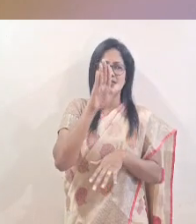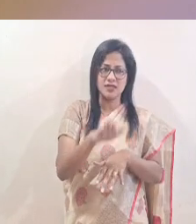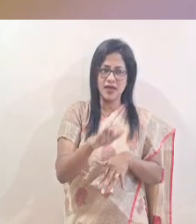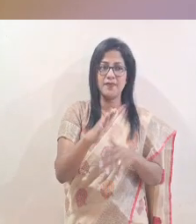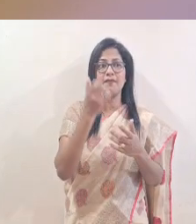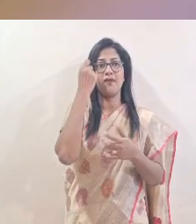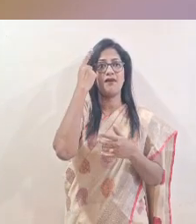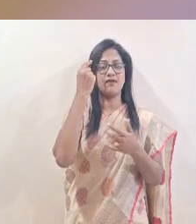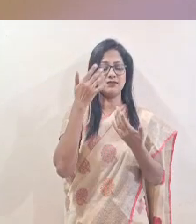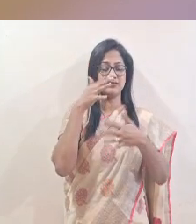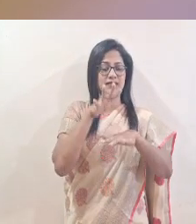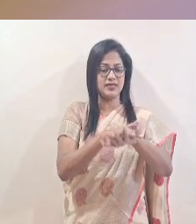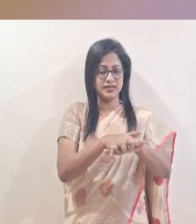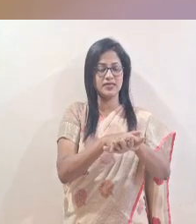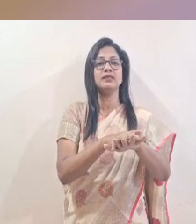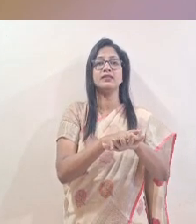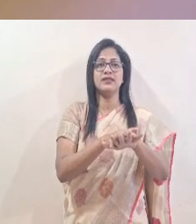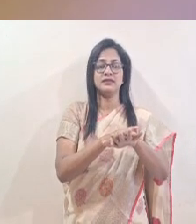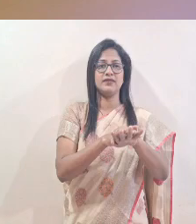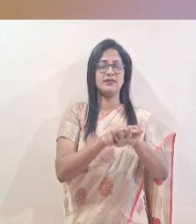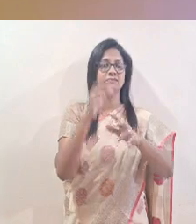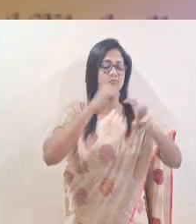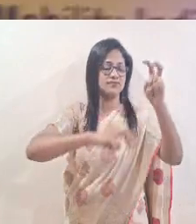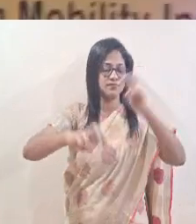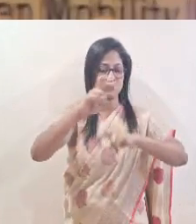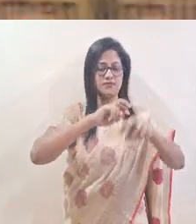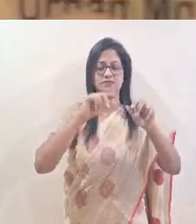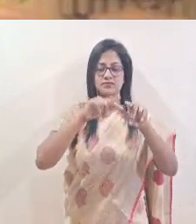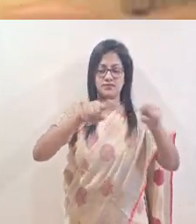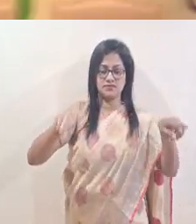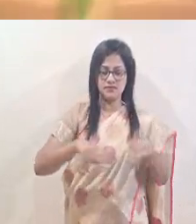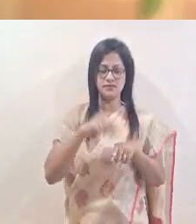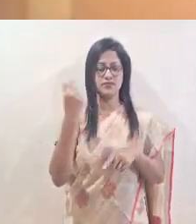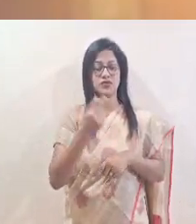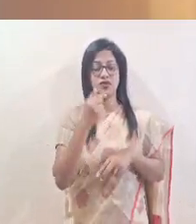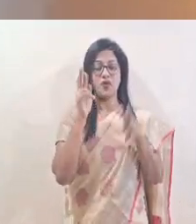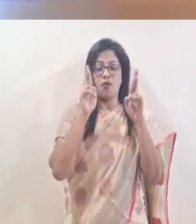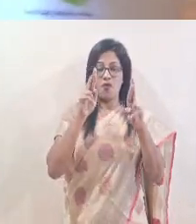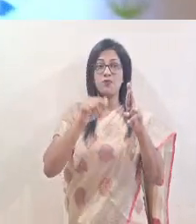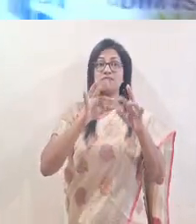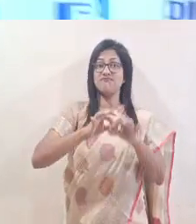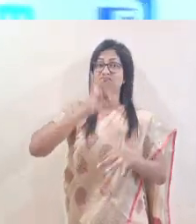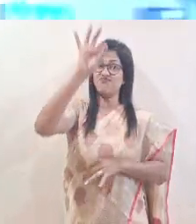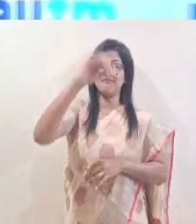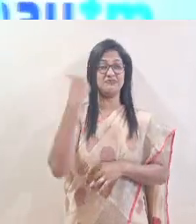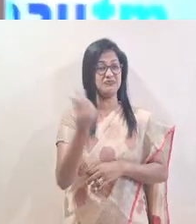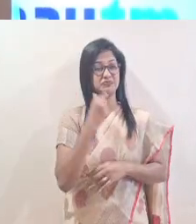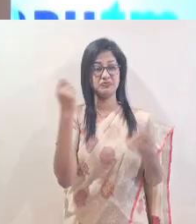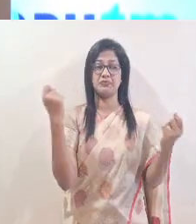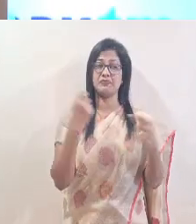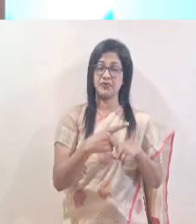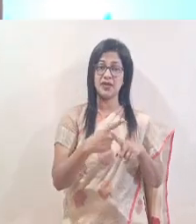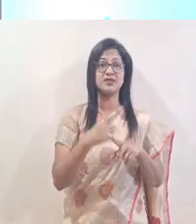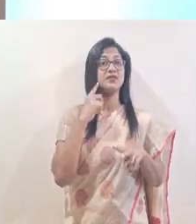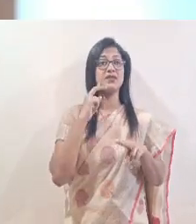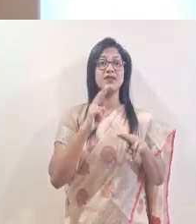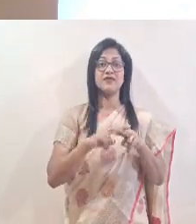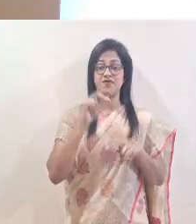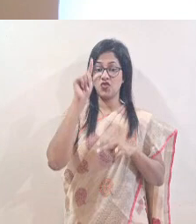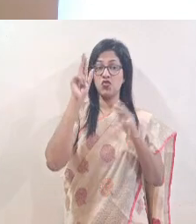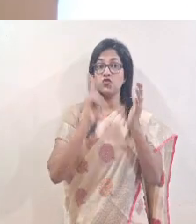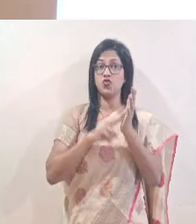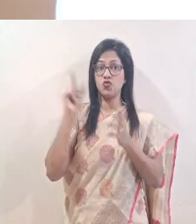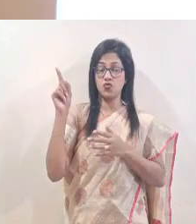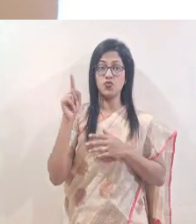in understanding and integration of the land use and transport planning. So, but I would hope that this actually works in future, so that,